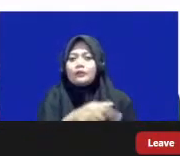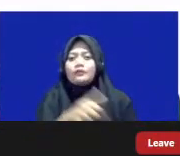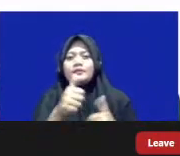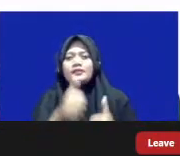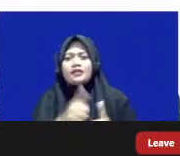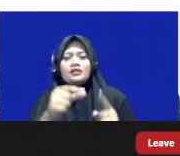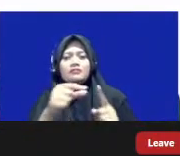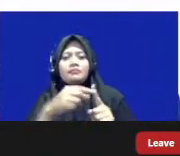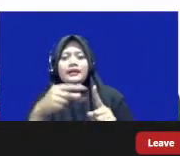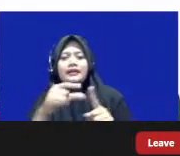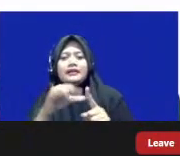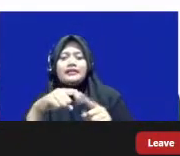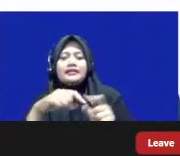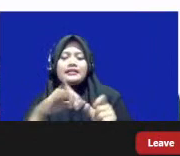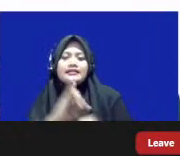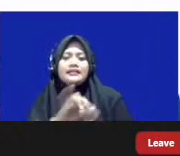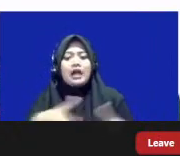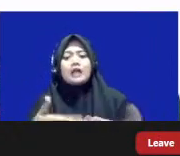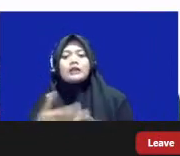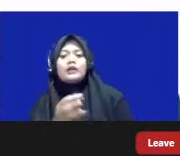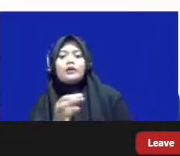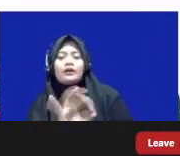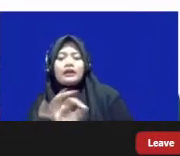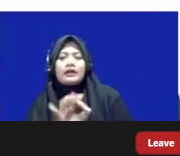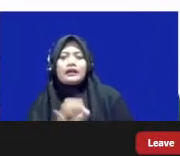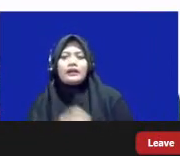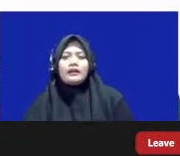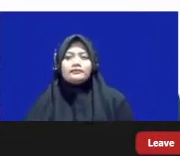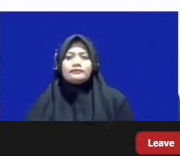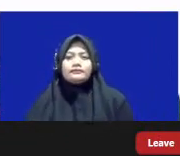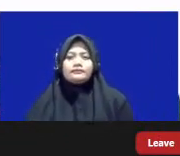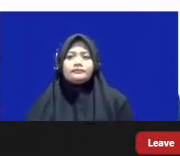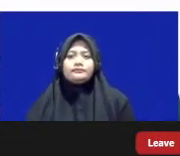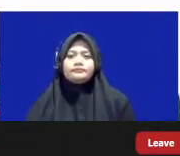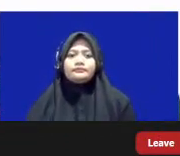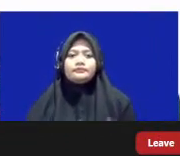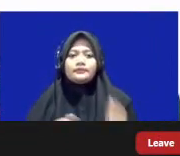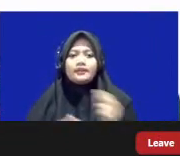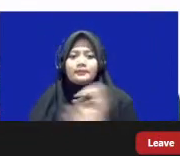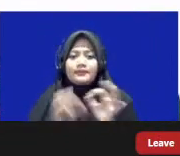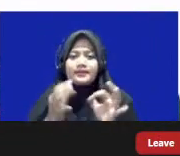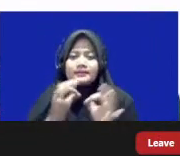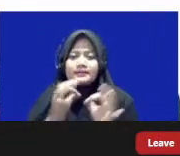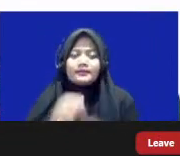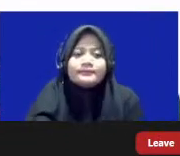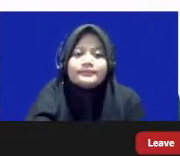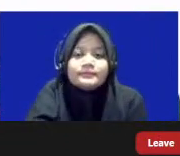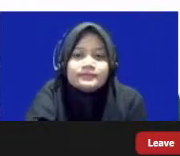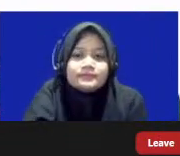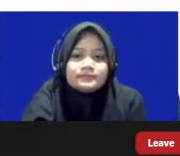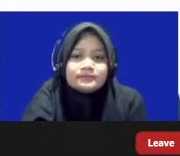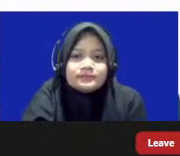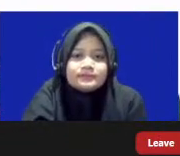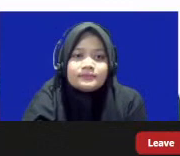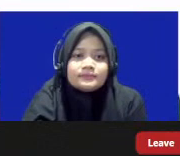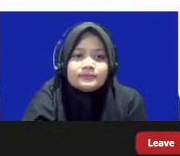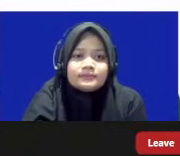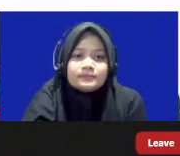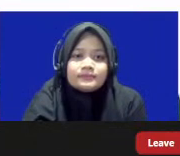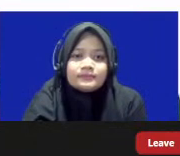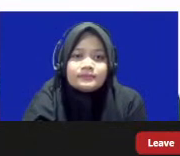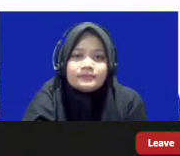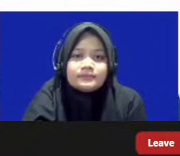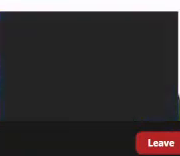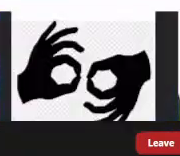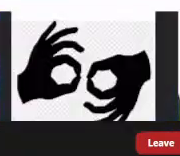In Bangladesh, they are more predictable. In Indonesia, some are predictable and many are